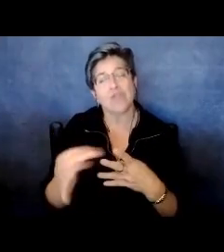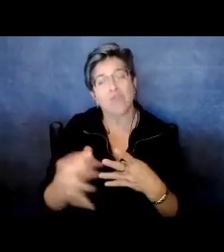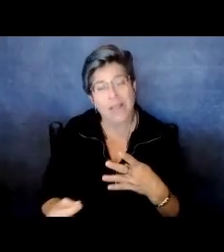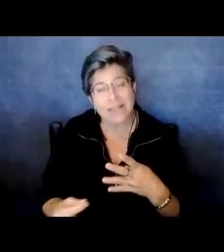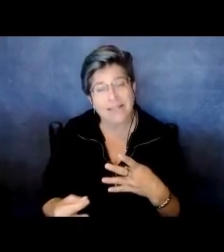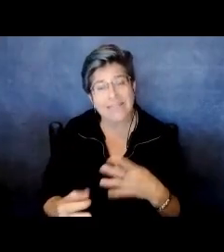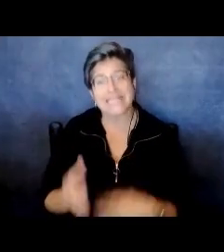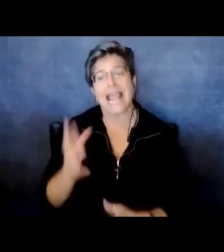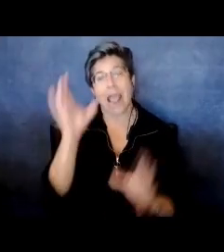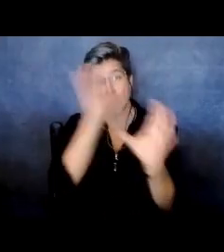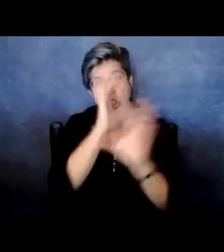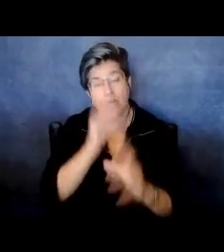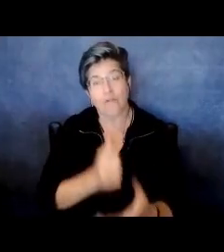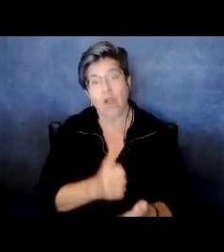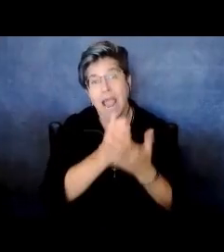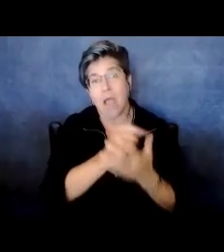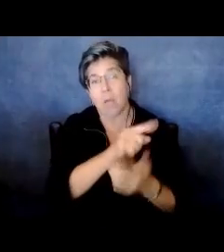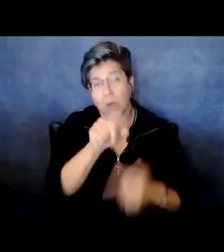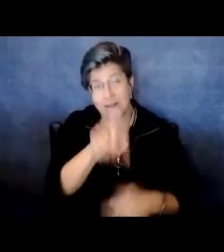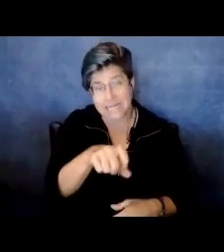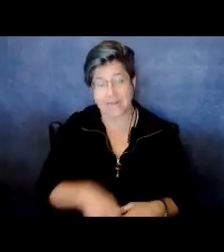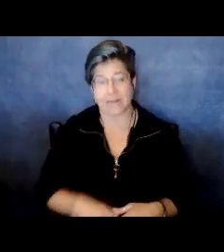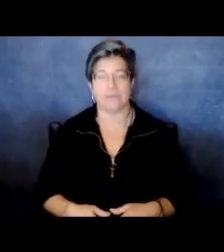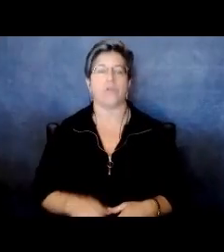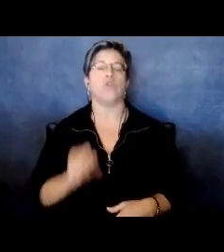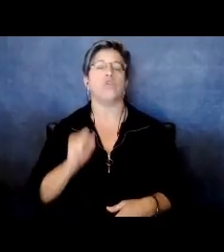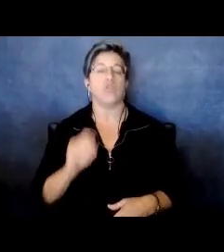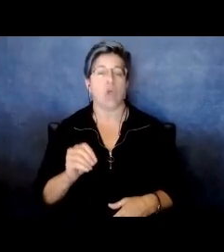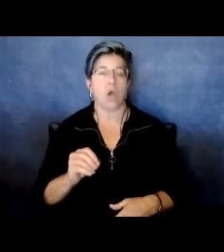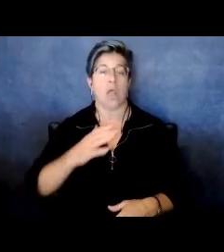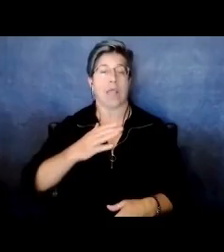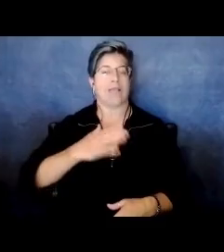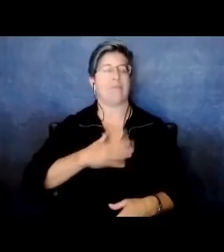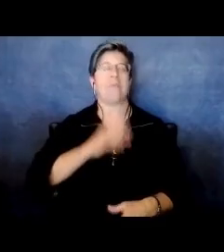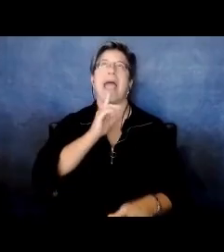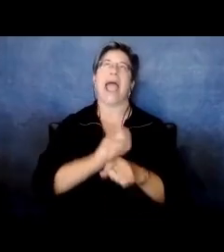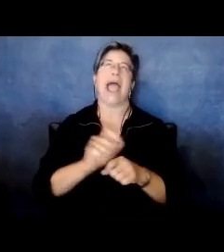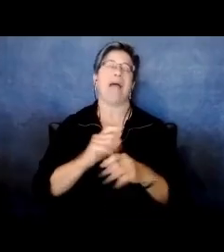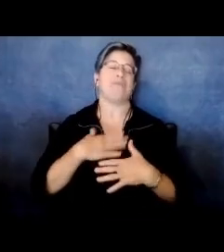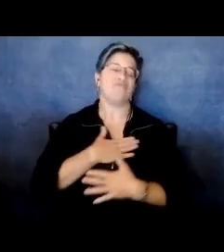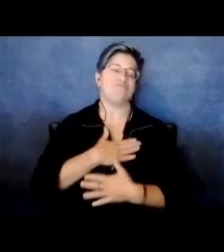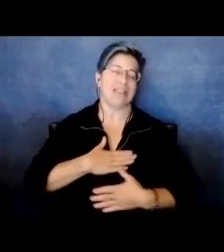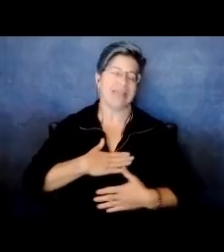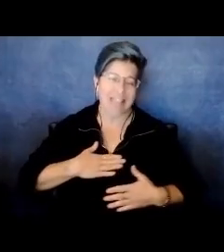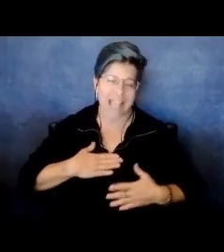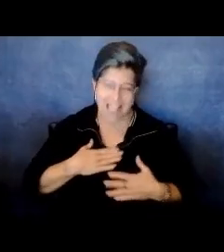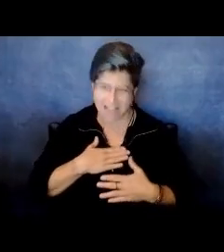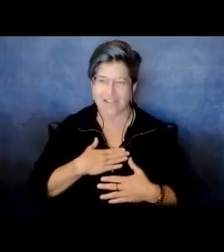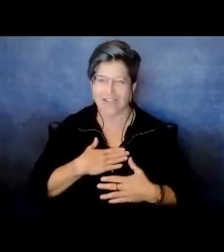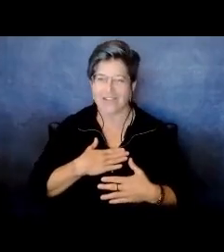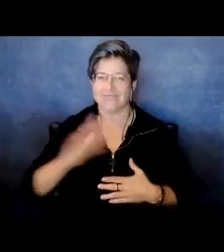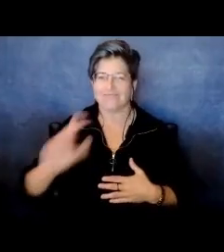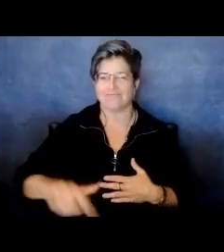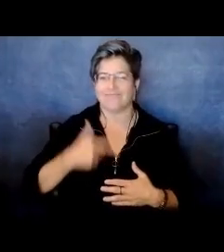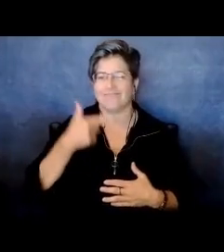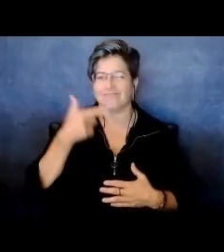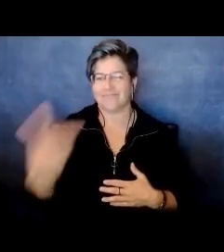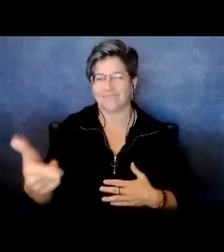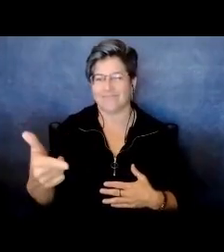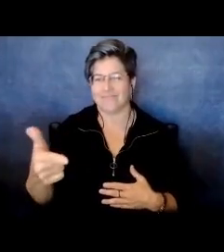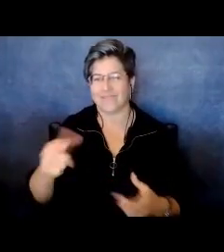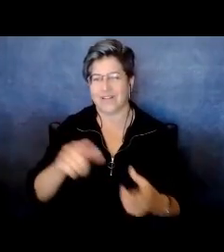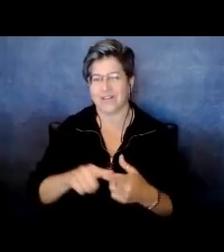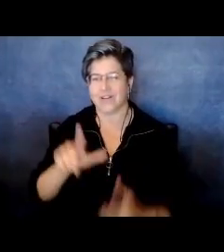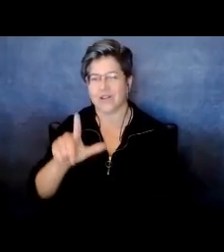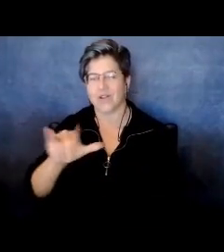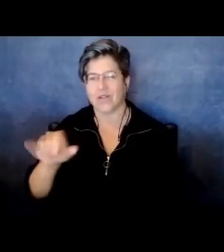and seek help. And so with that, it is my absolute pleasure to turn this over to